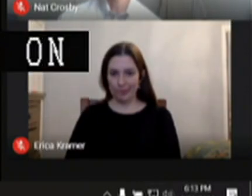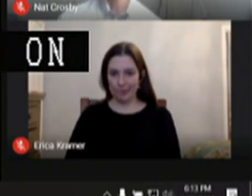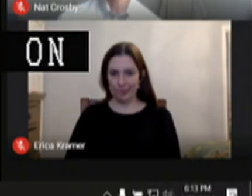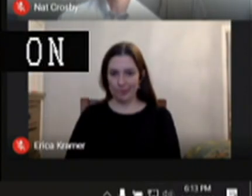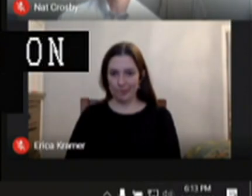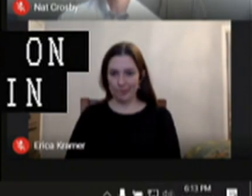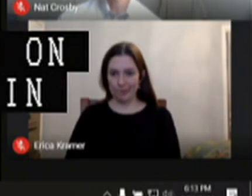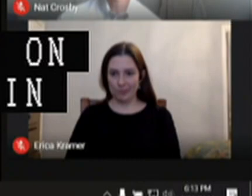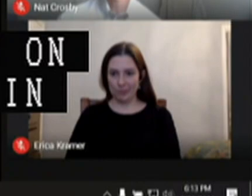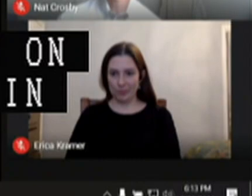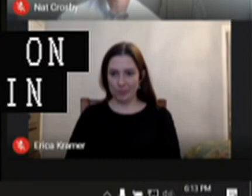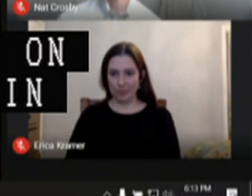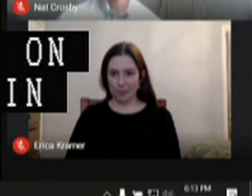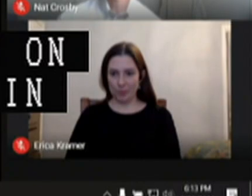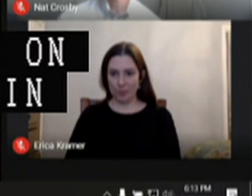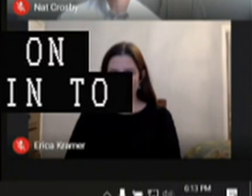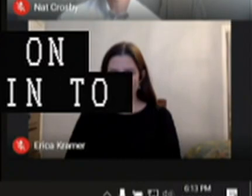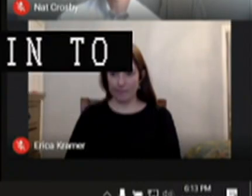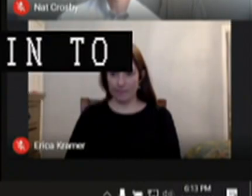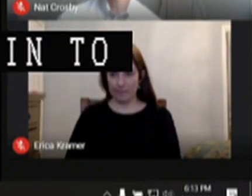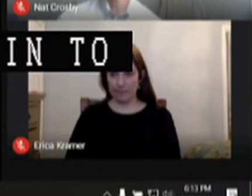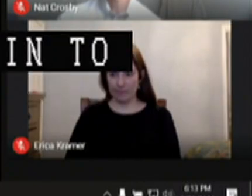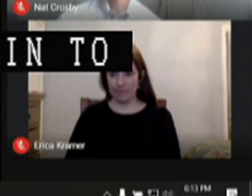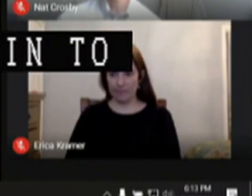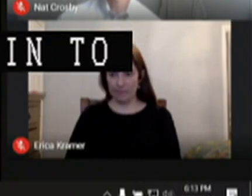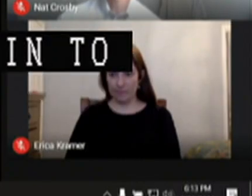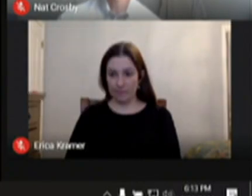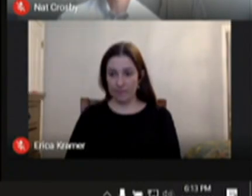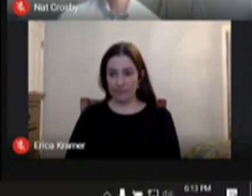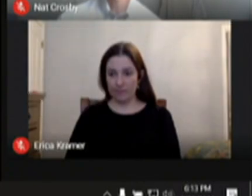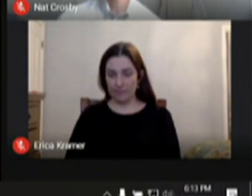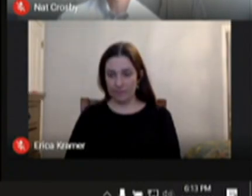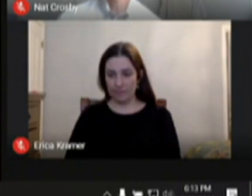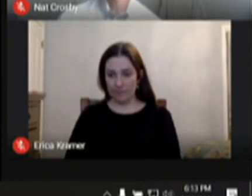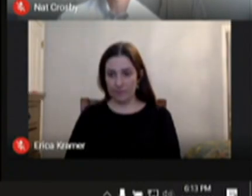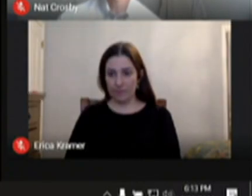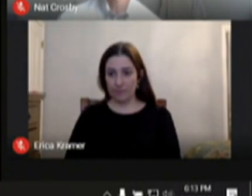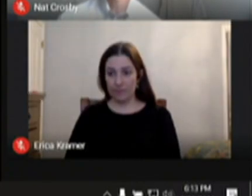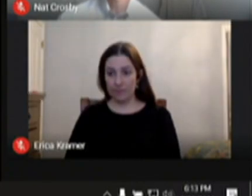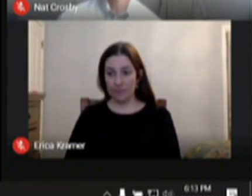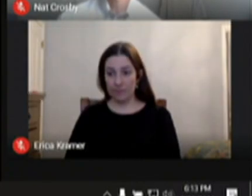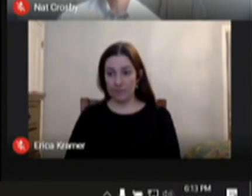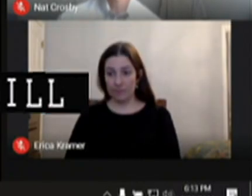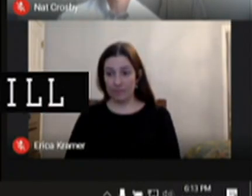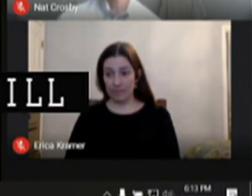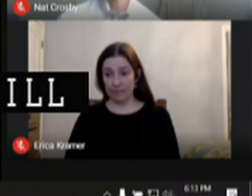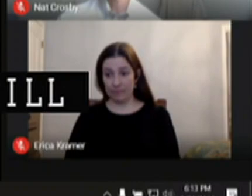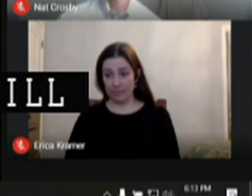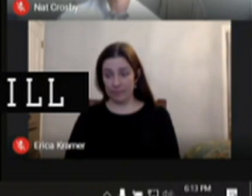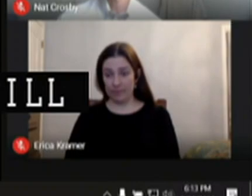chat that you have a question, and then Jerry, as the board chair, will acknowledge you.